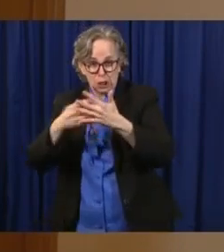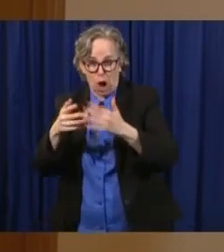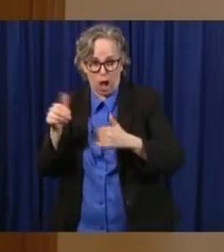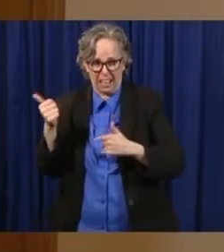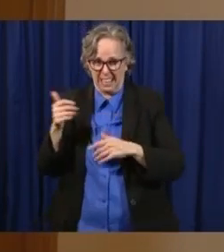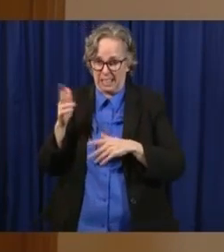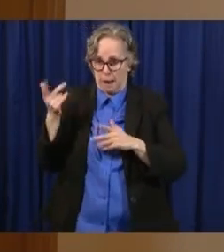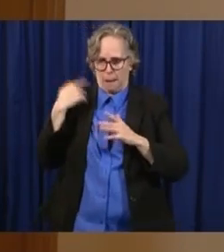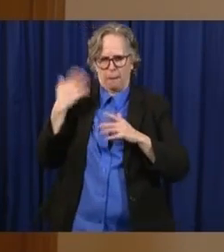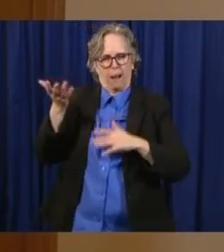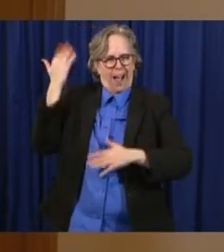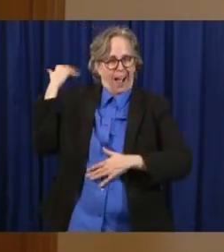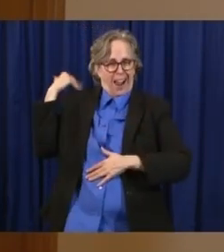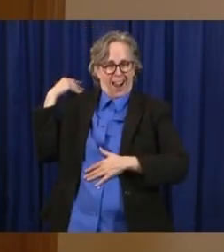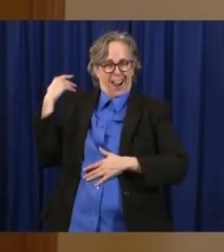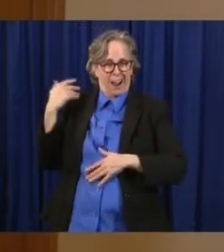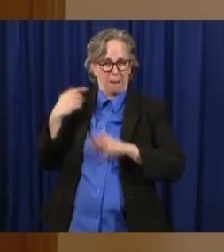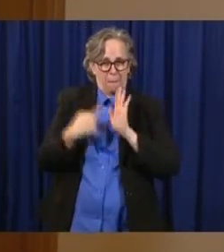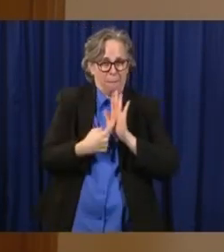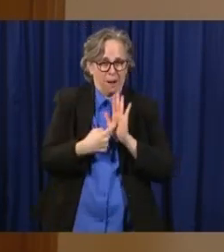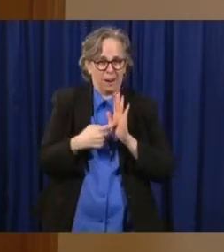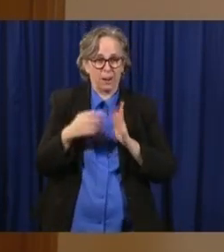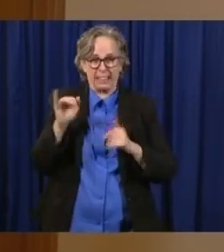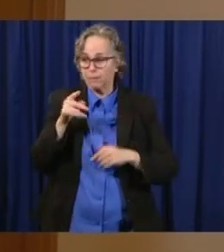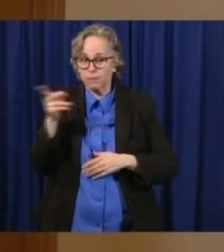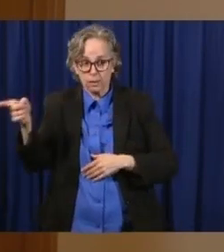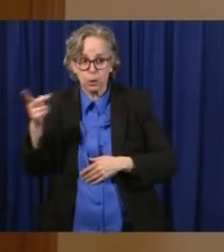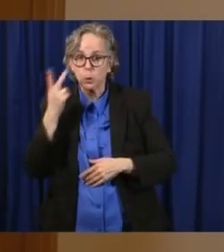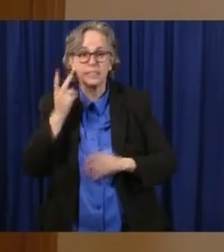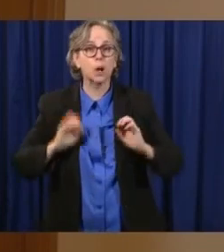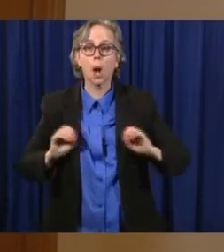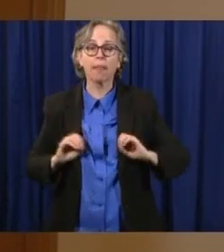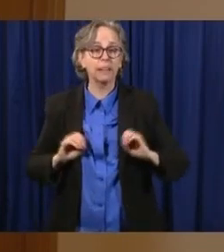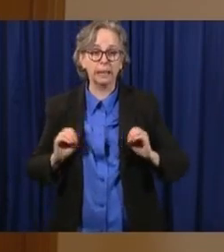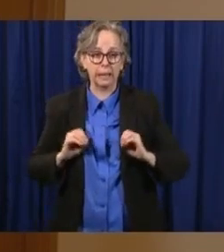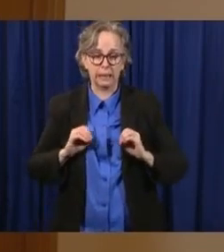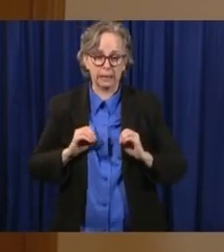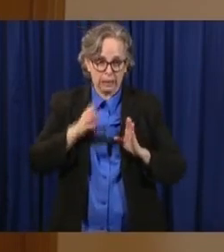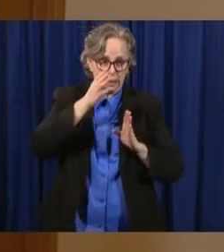along that if you did nothing, we would have predicted